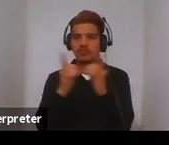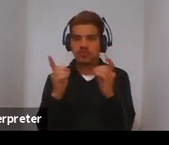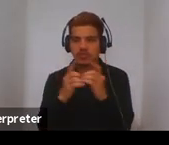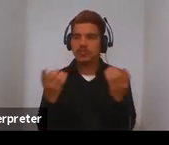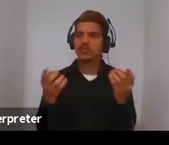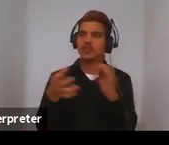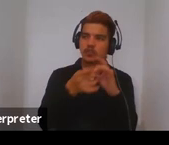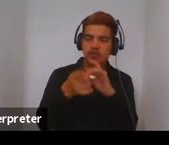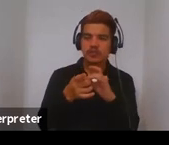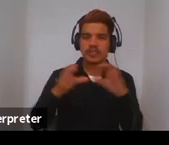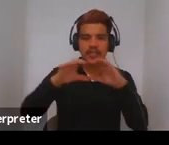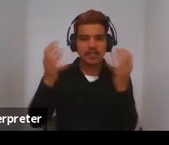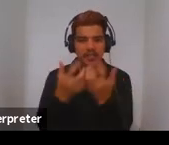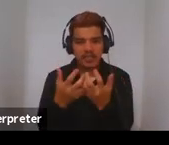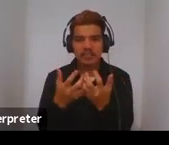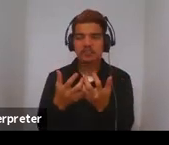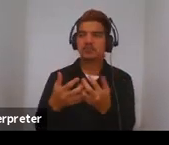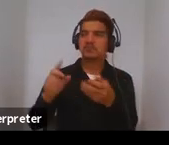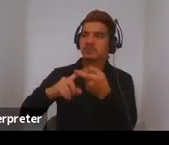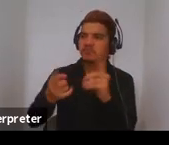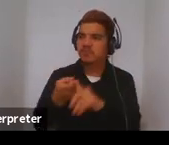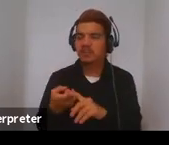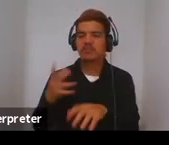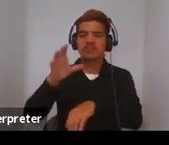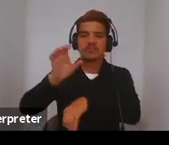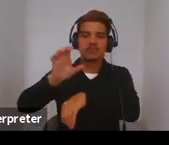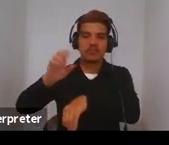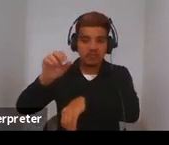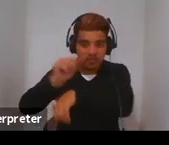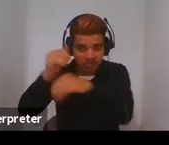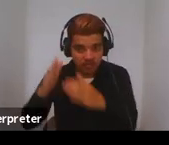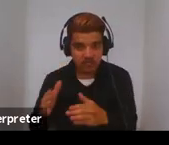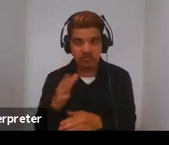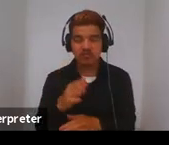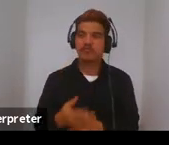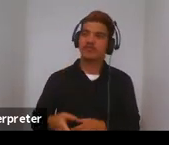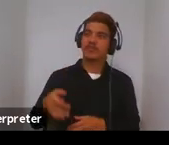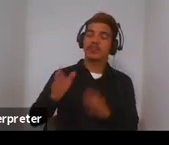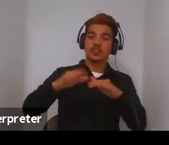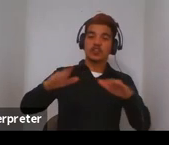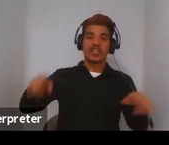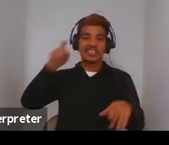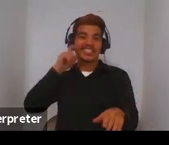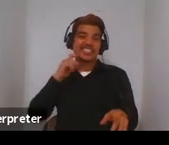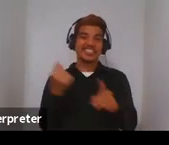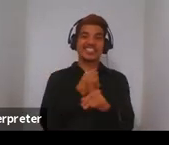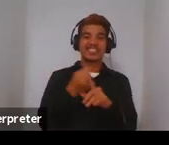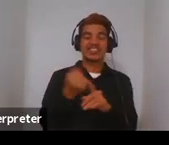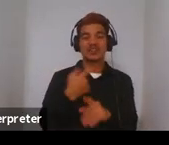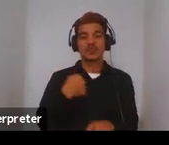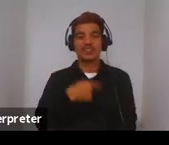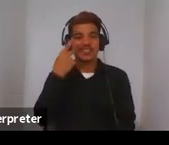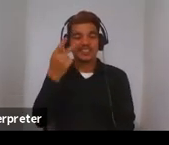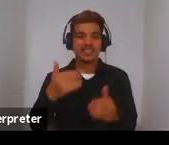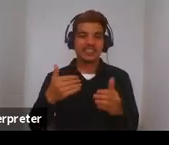relationships, classmates, acquaintances, coworkers. In the case of child sexual abuse, we see it's often